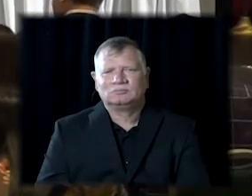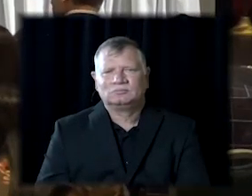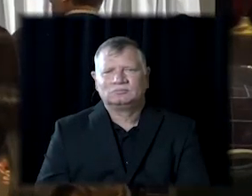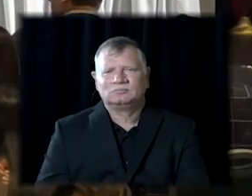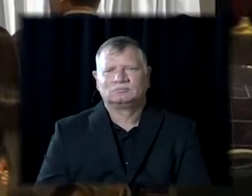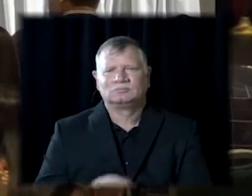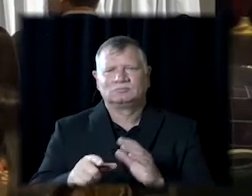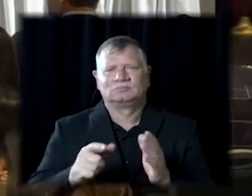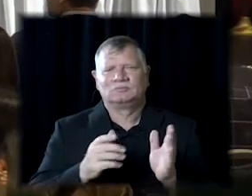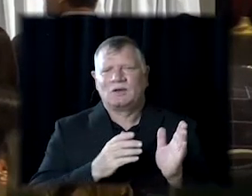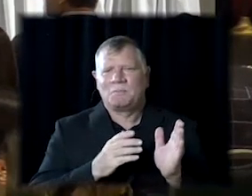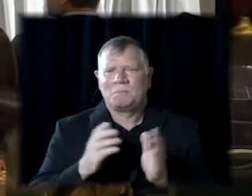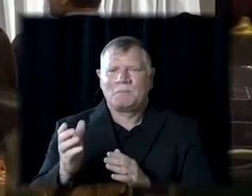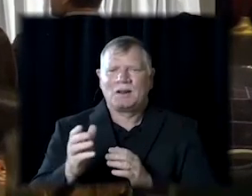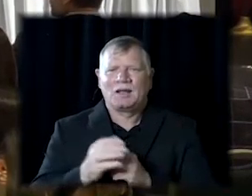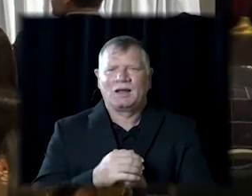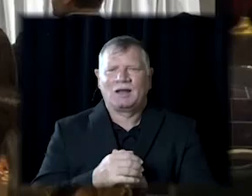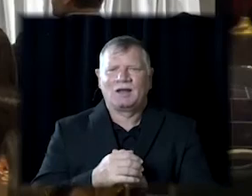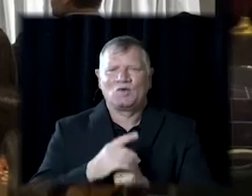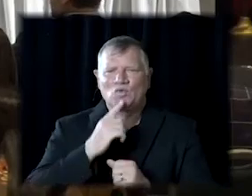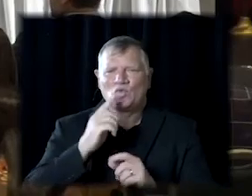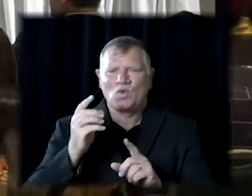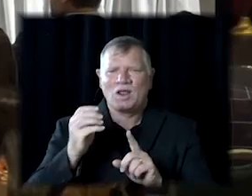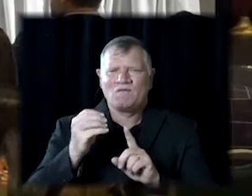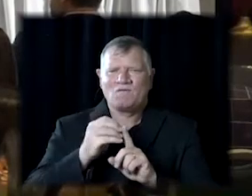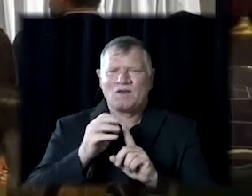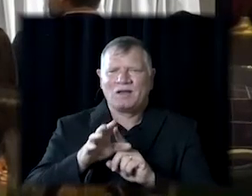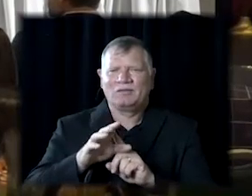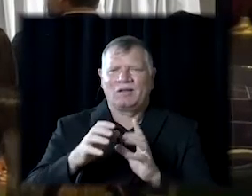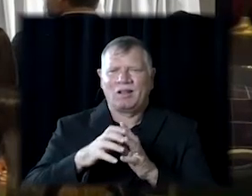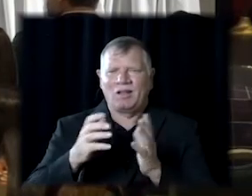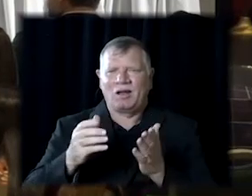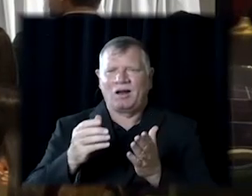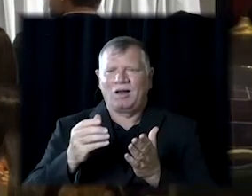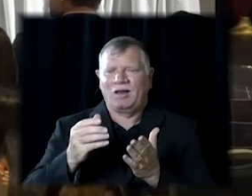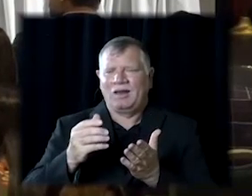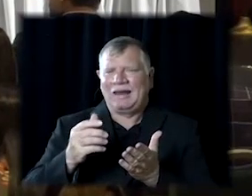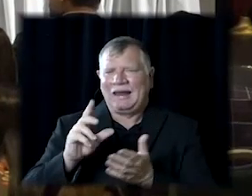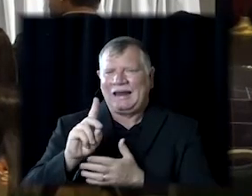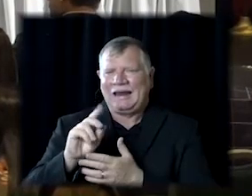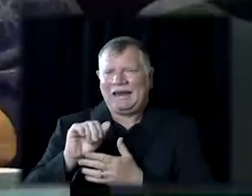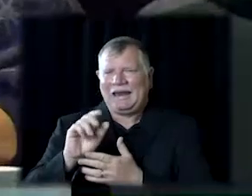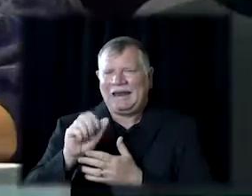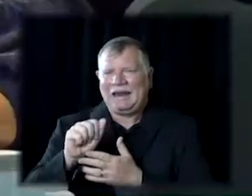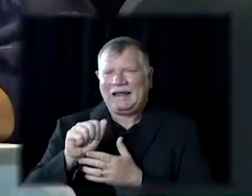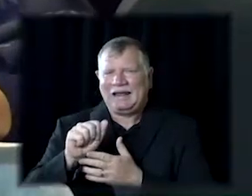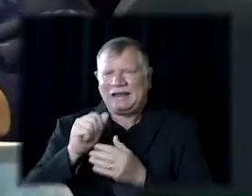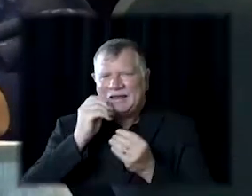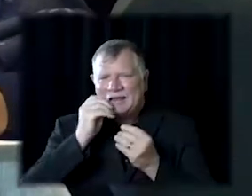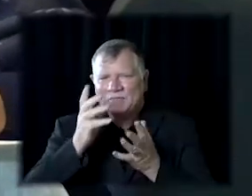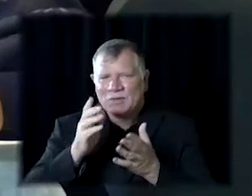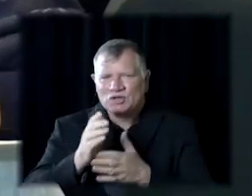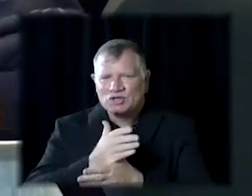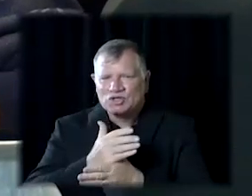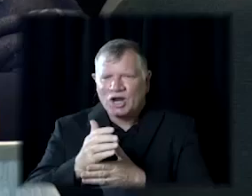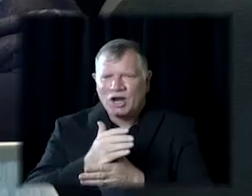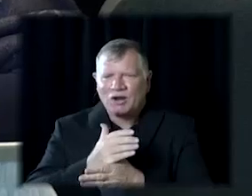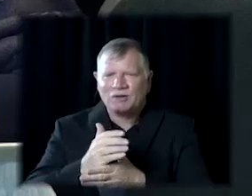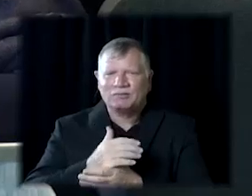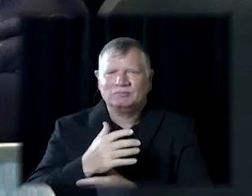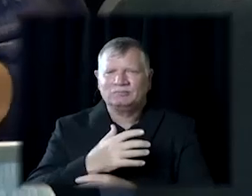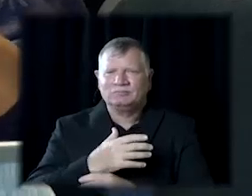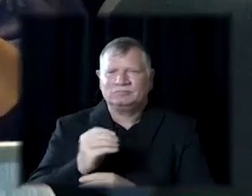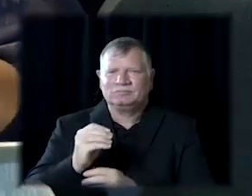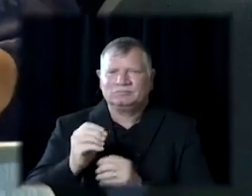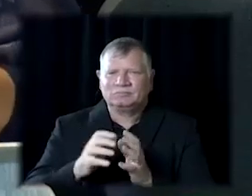This fiscal plan reflects, I think, the greatest level of data sharing, as reflected in the Secretary's earlier comments,